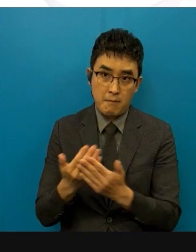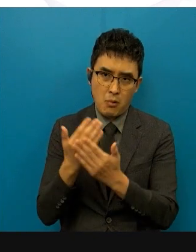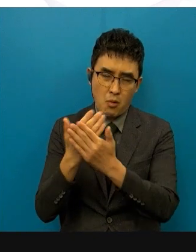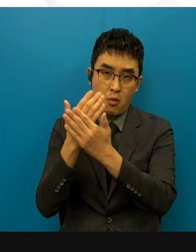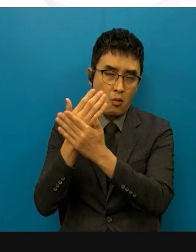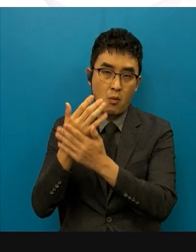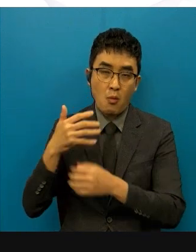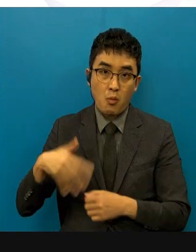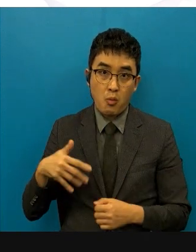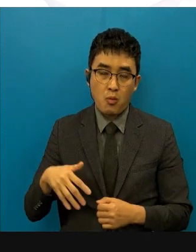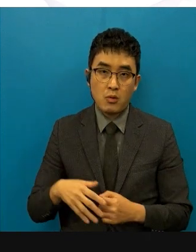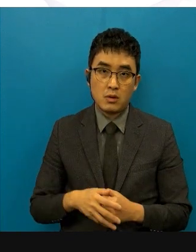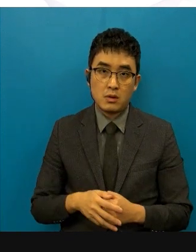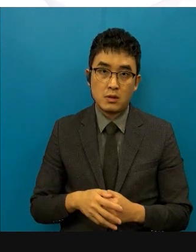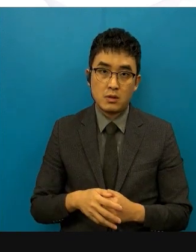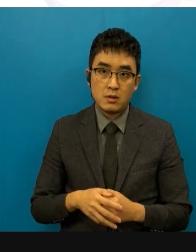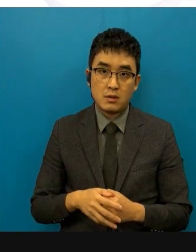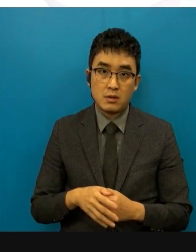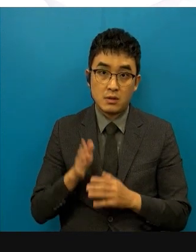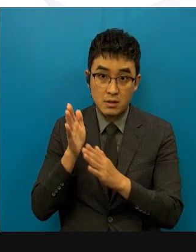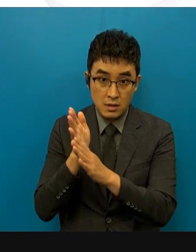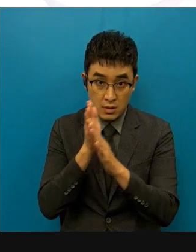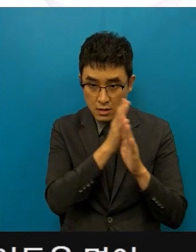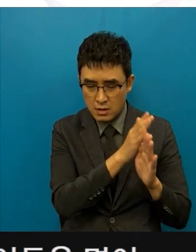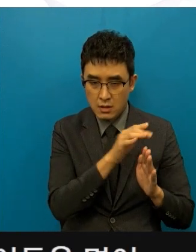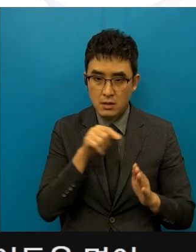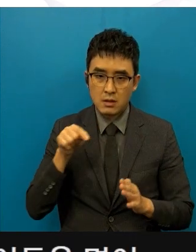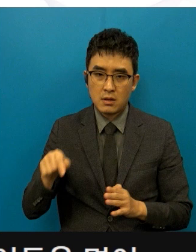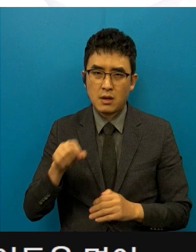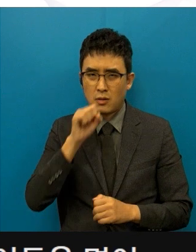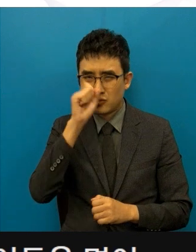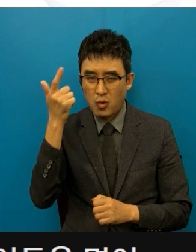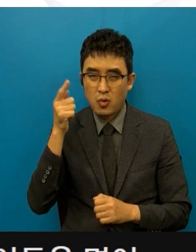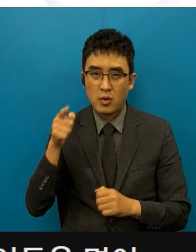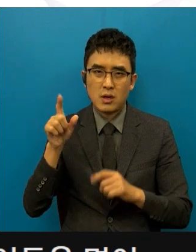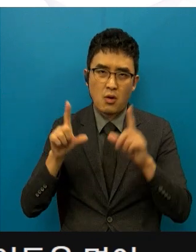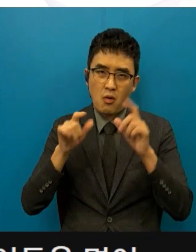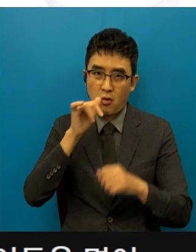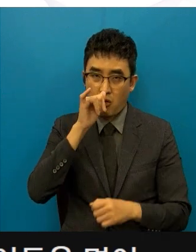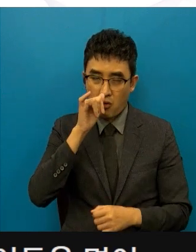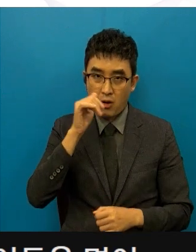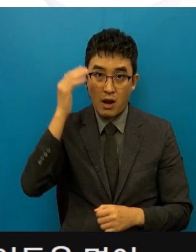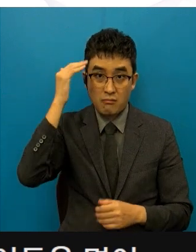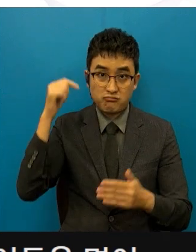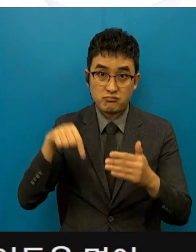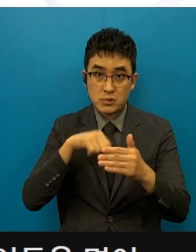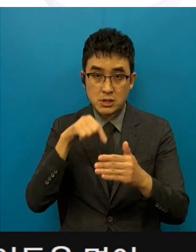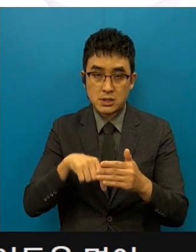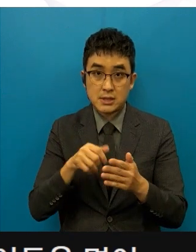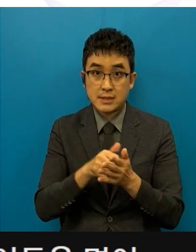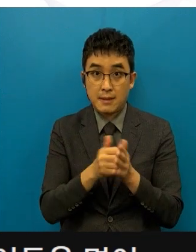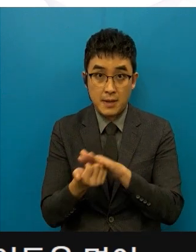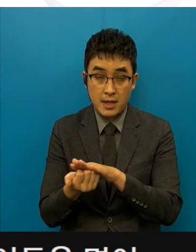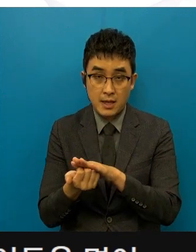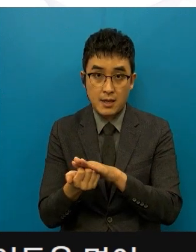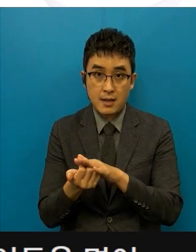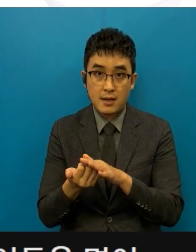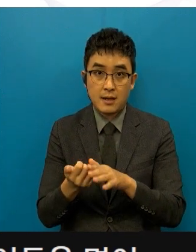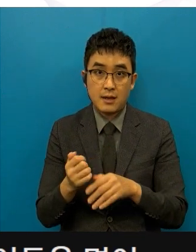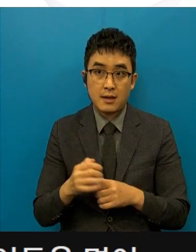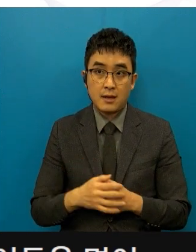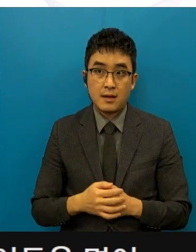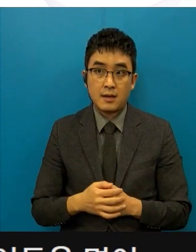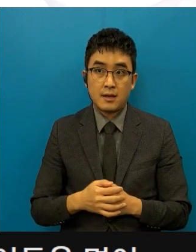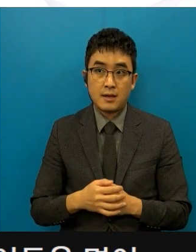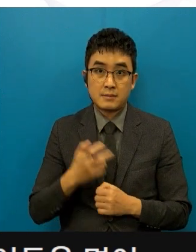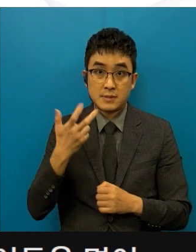77% of all deaths occur in hospitals. The majority of elderly persons prefer